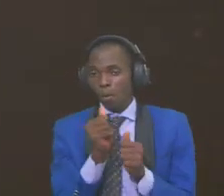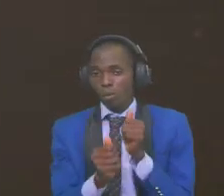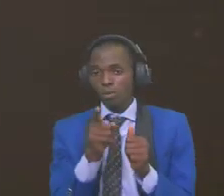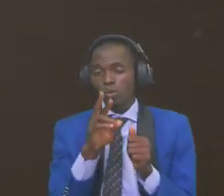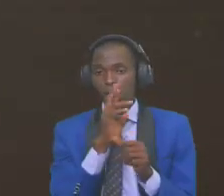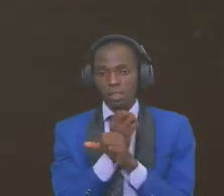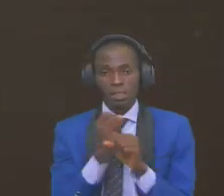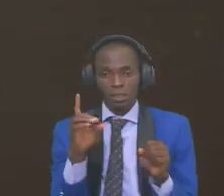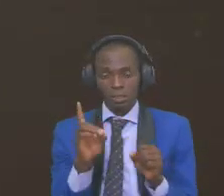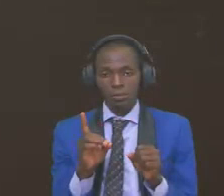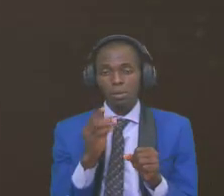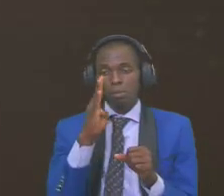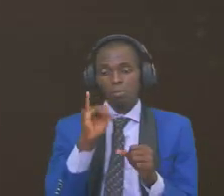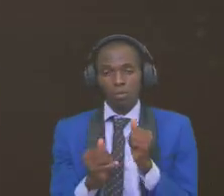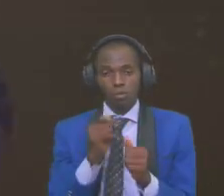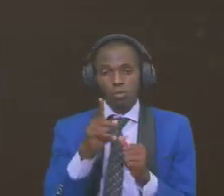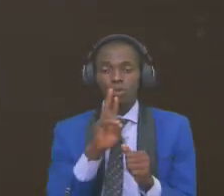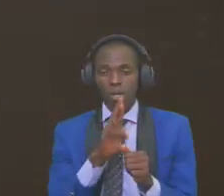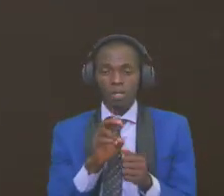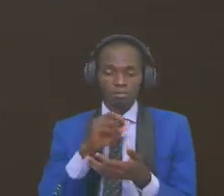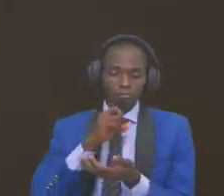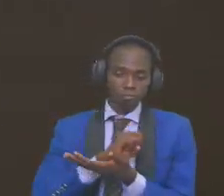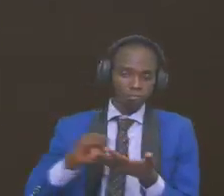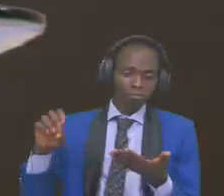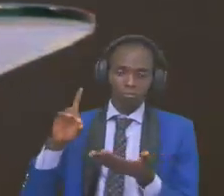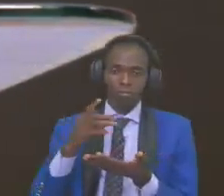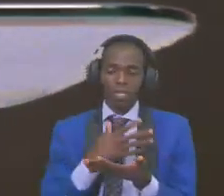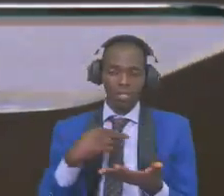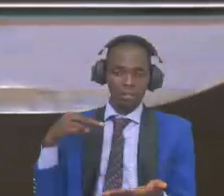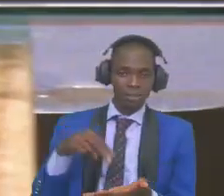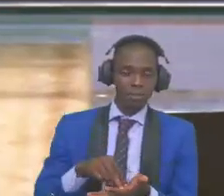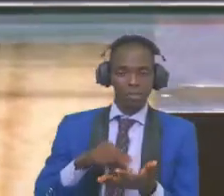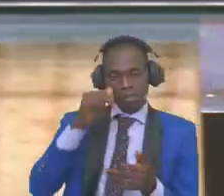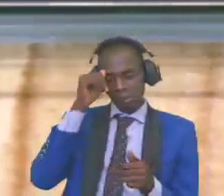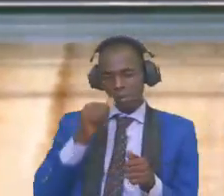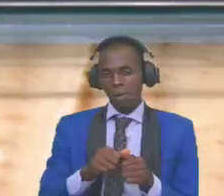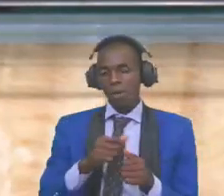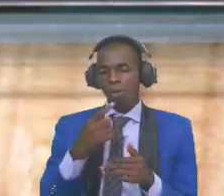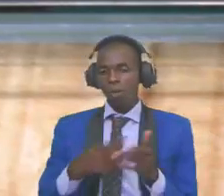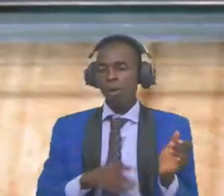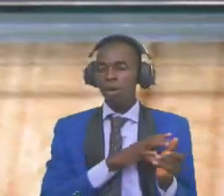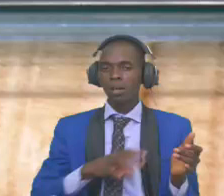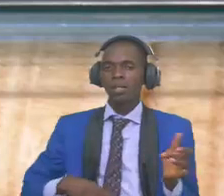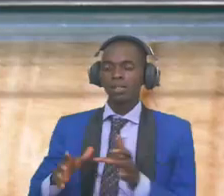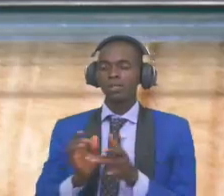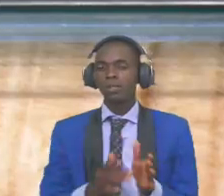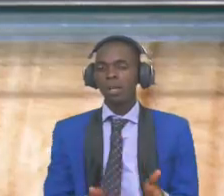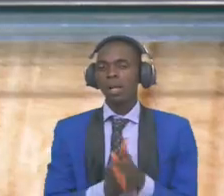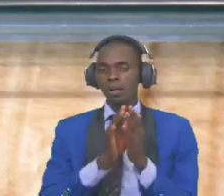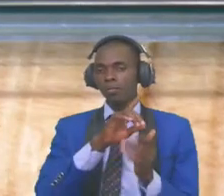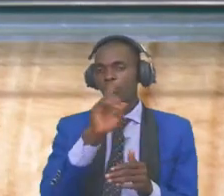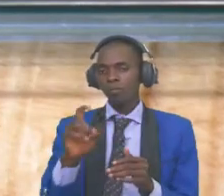sanctified, by which you stand, remember the question of Jesus, when the Son of